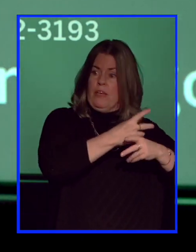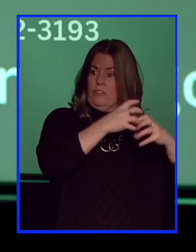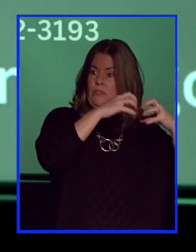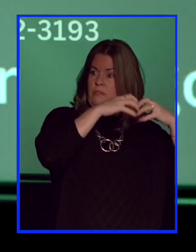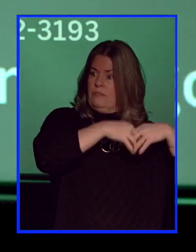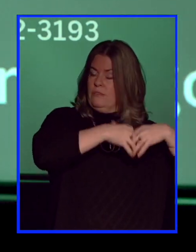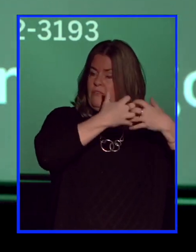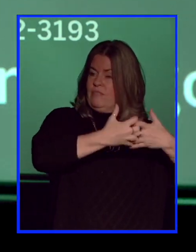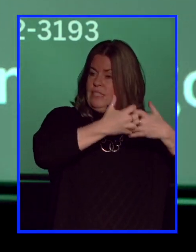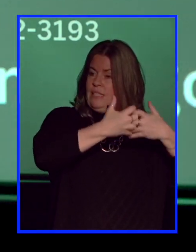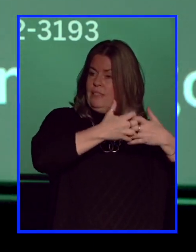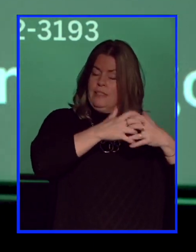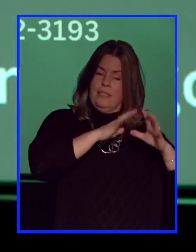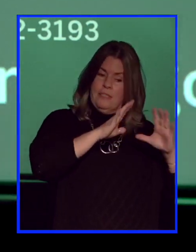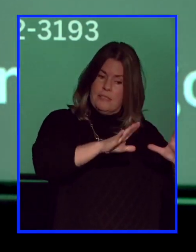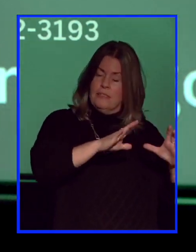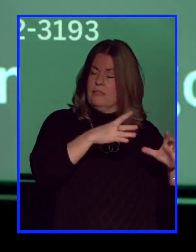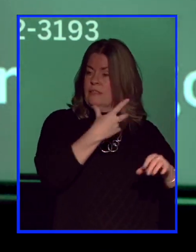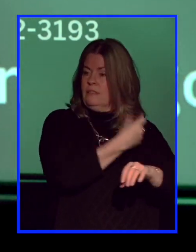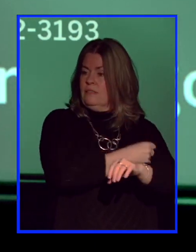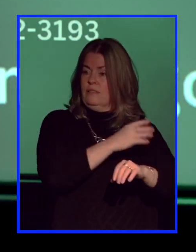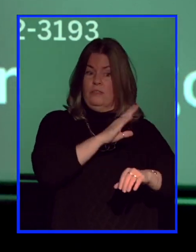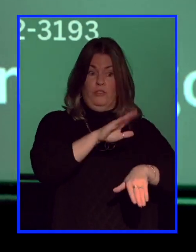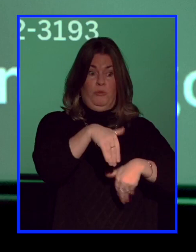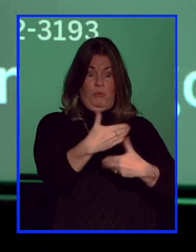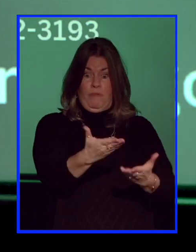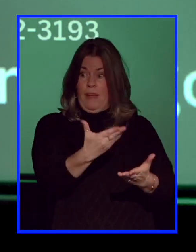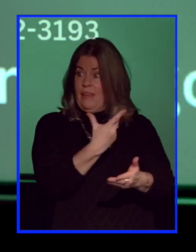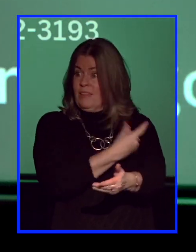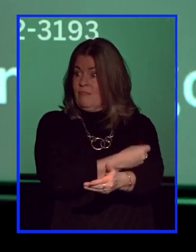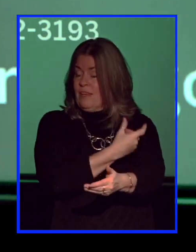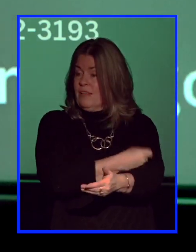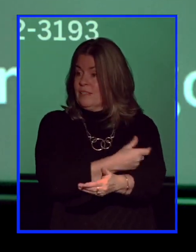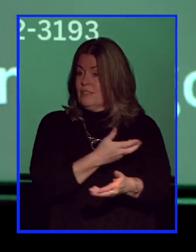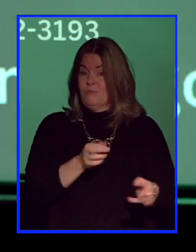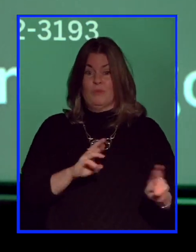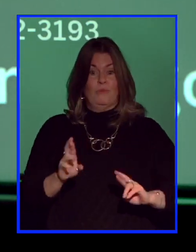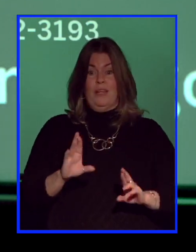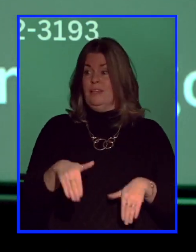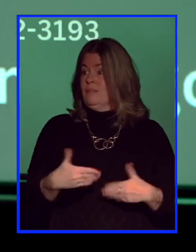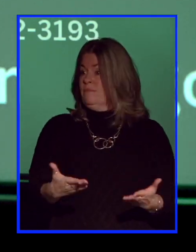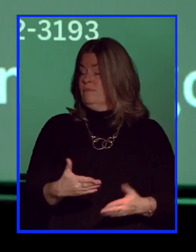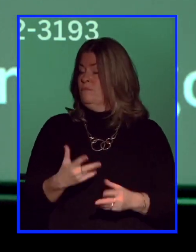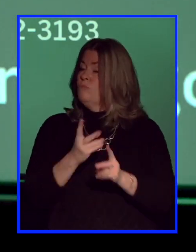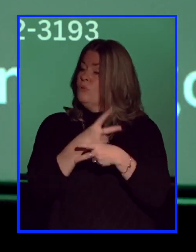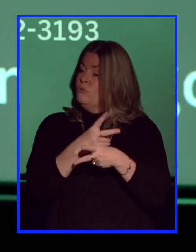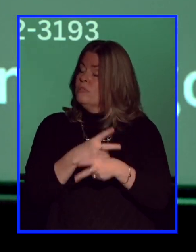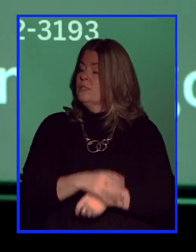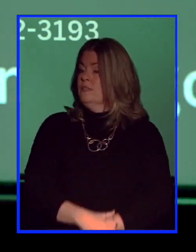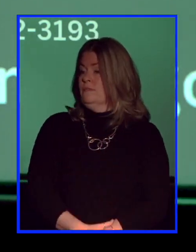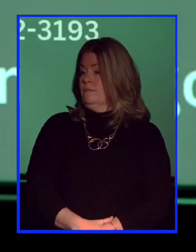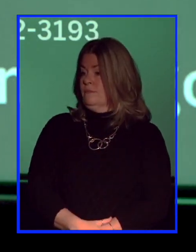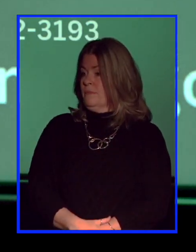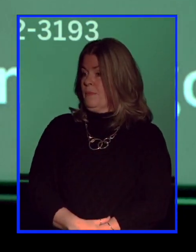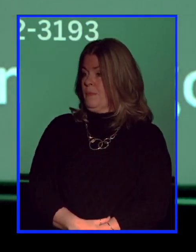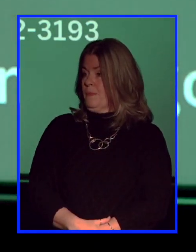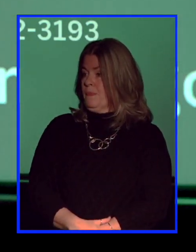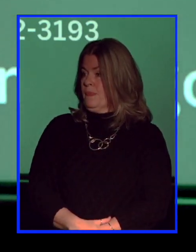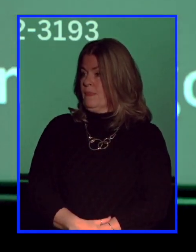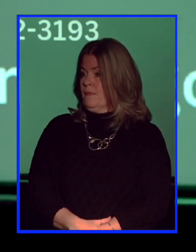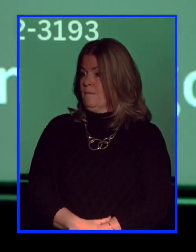a proven vaccine so that when the vaccine came, we'd be ready to produce it. That